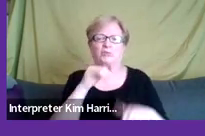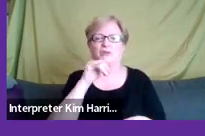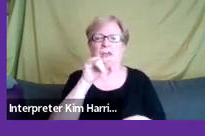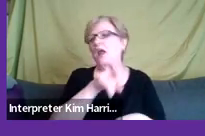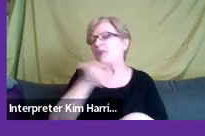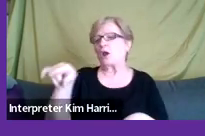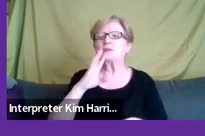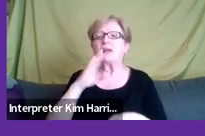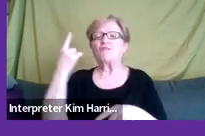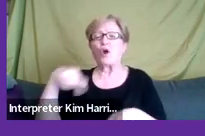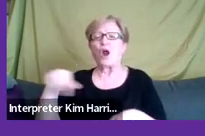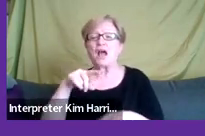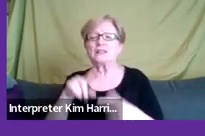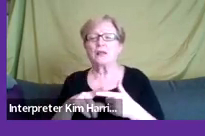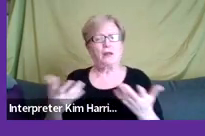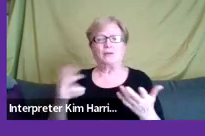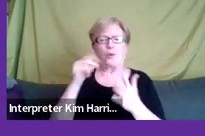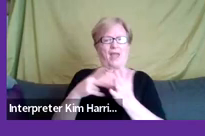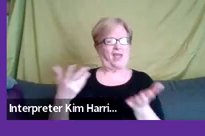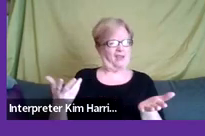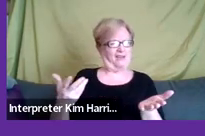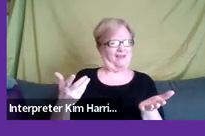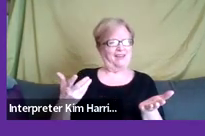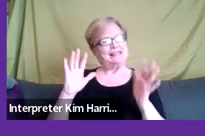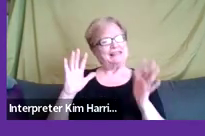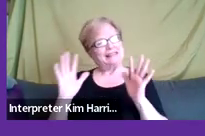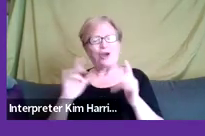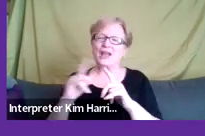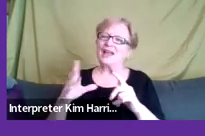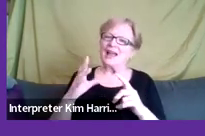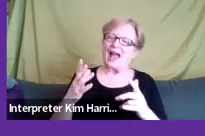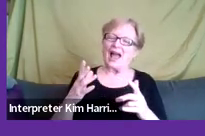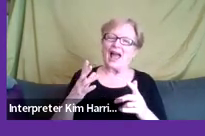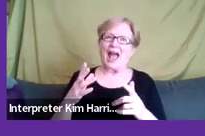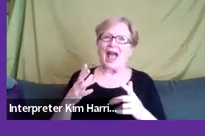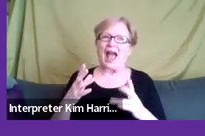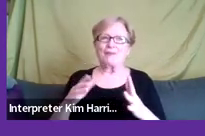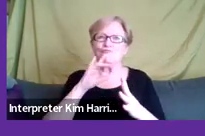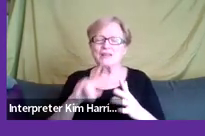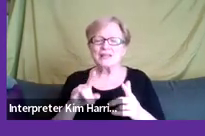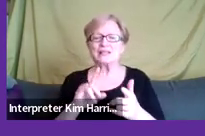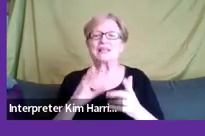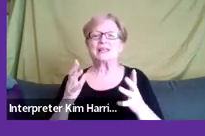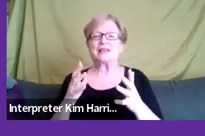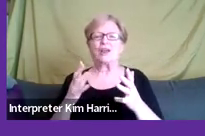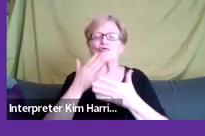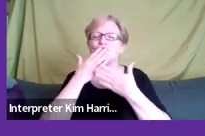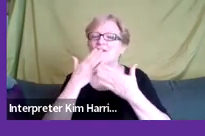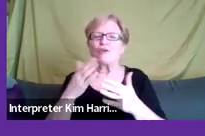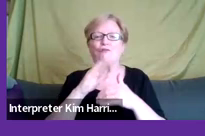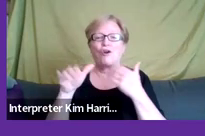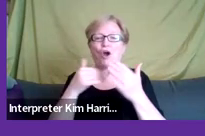what we are being taught, just coming up through the years. So I am extremely grateful for orgs like